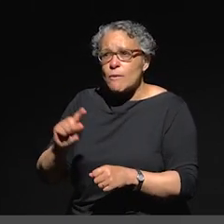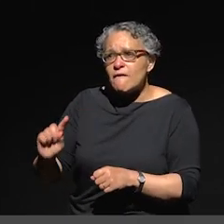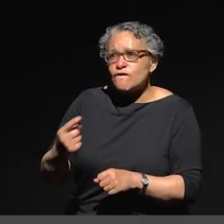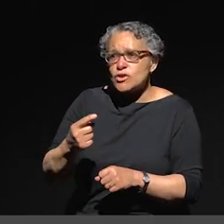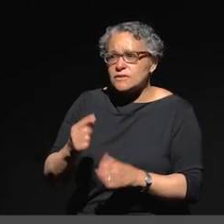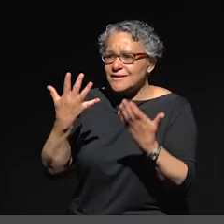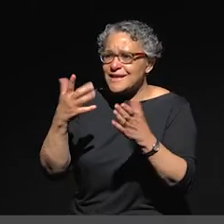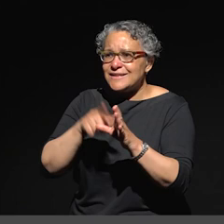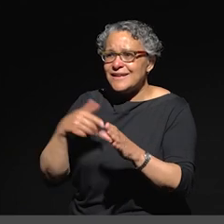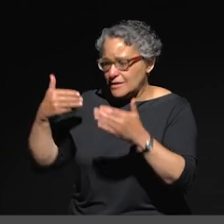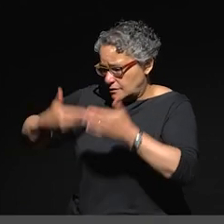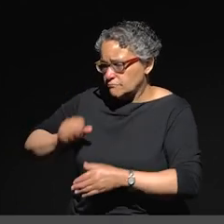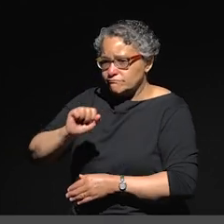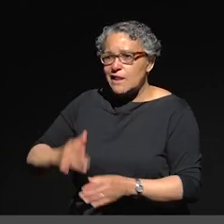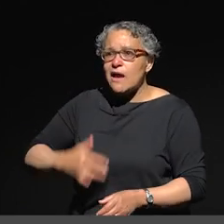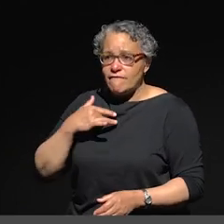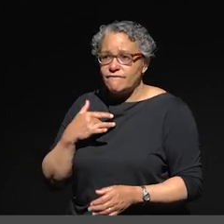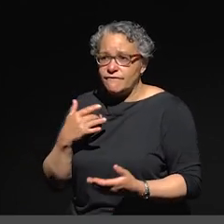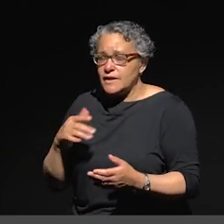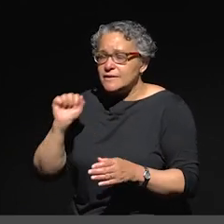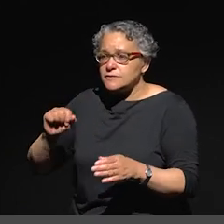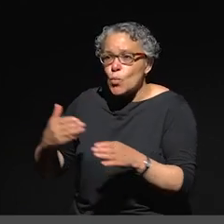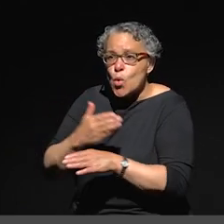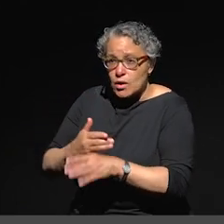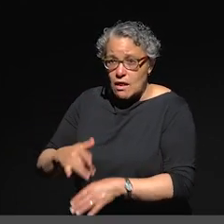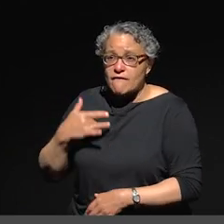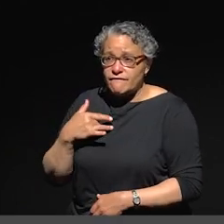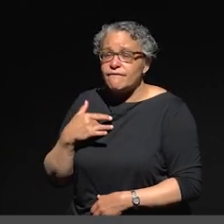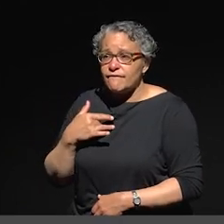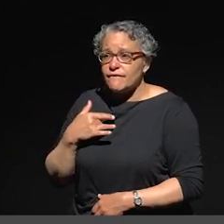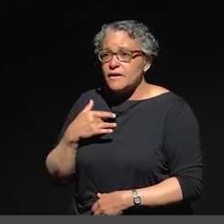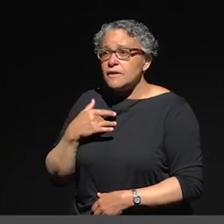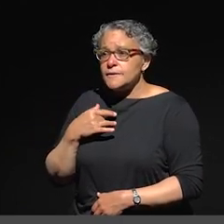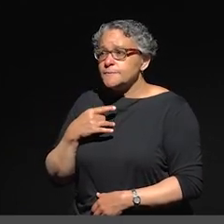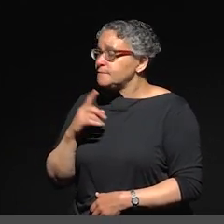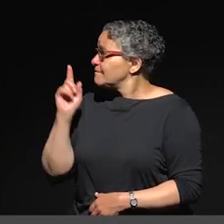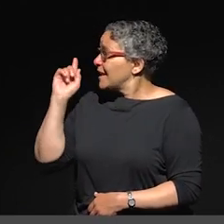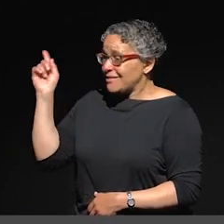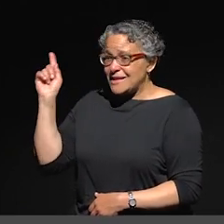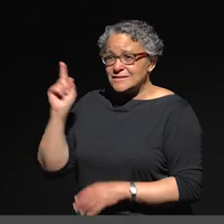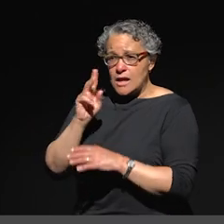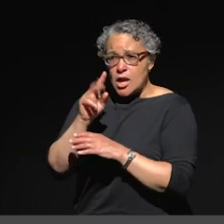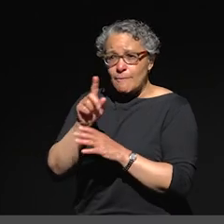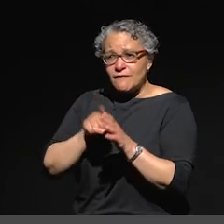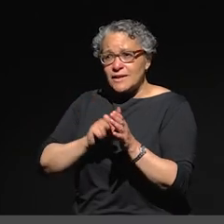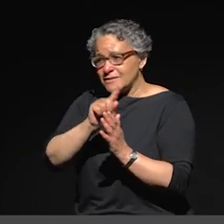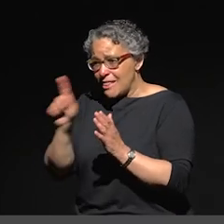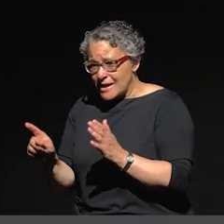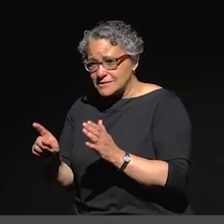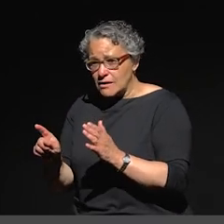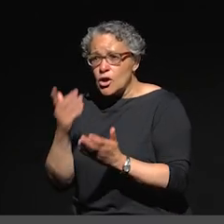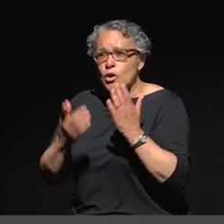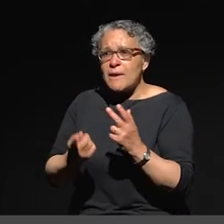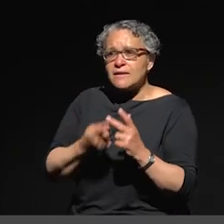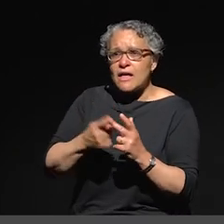of his career, something like that. And this is one of them, a couple of years after the one that the drawing was for, and